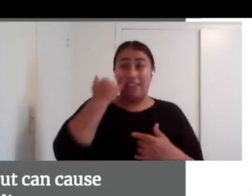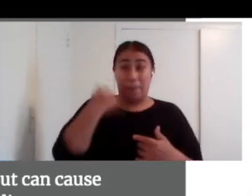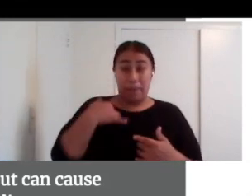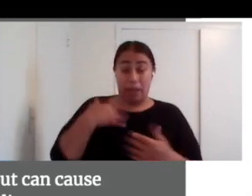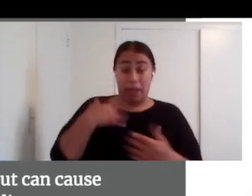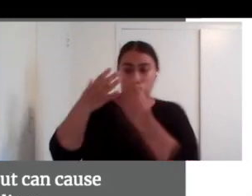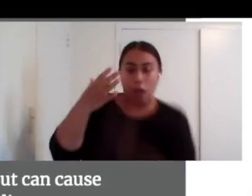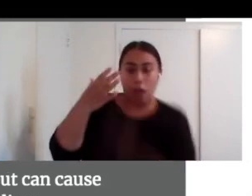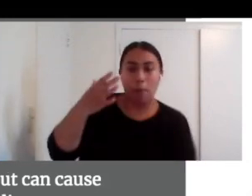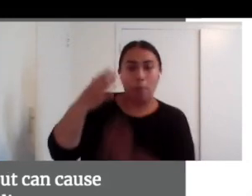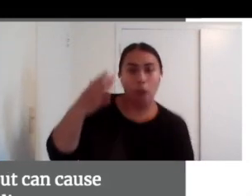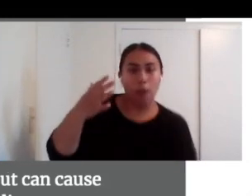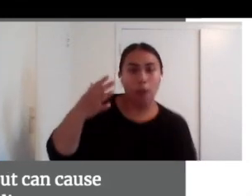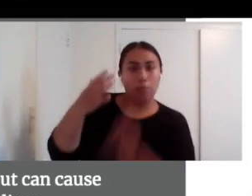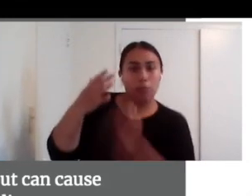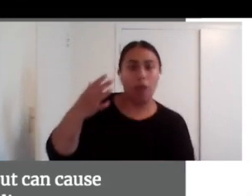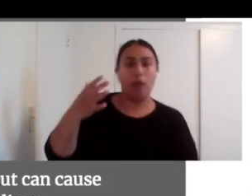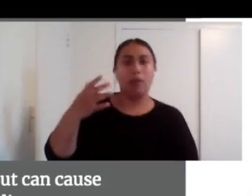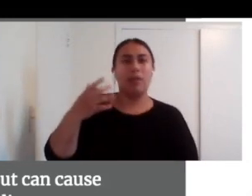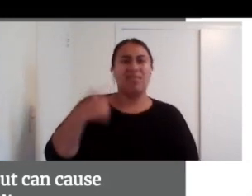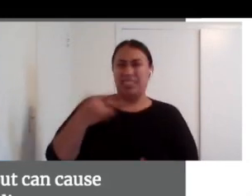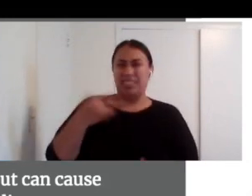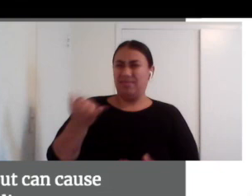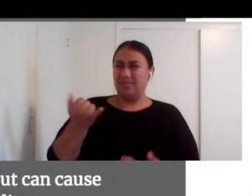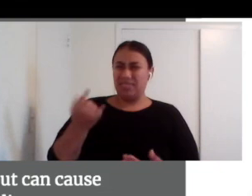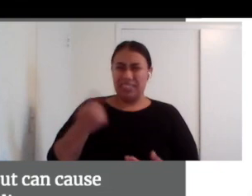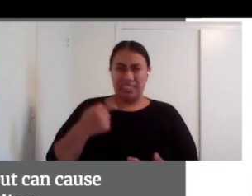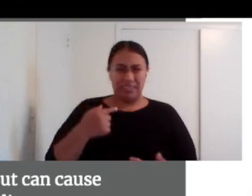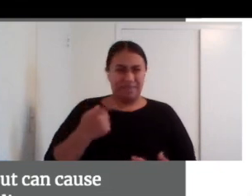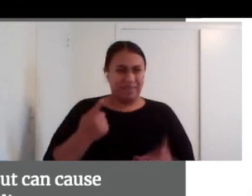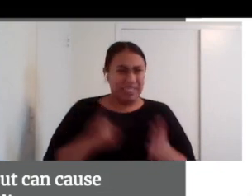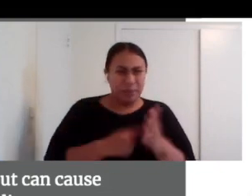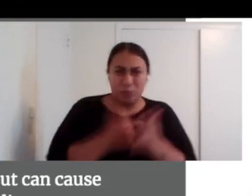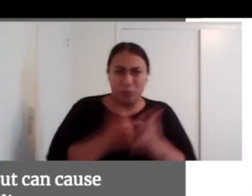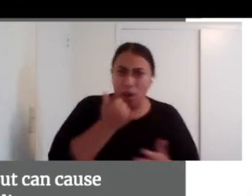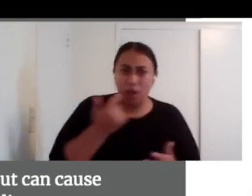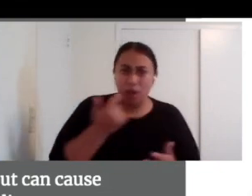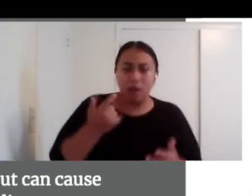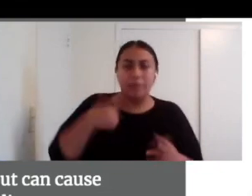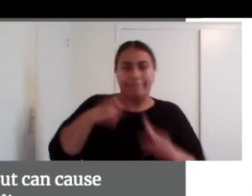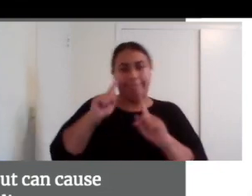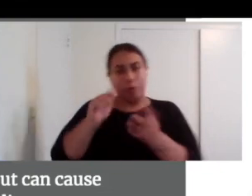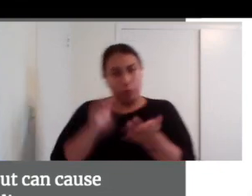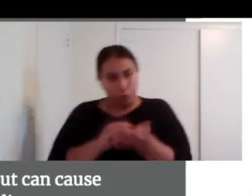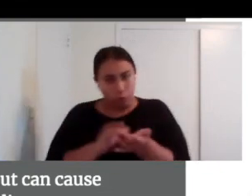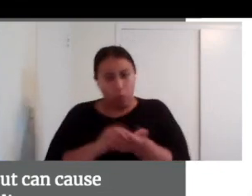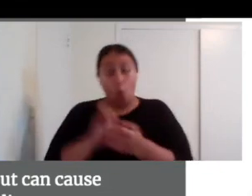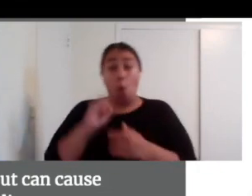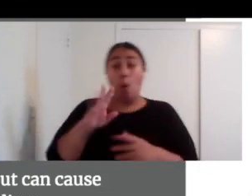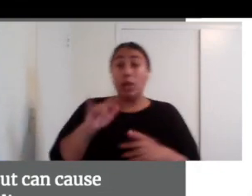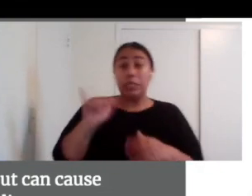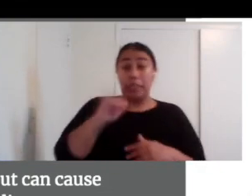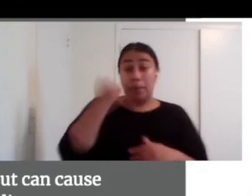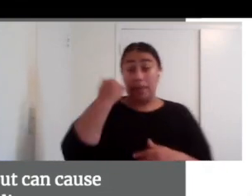up our personalities, that makes up who we are. If that is attacked, then all of a sudden you have someone who is completely different in character. And again, it's a very debilitating condition